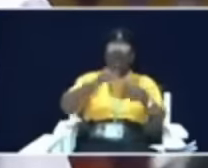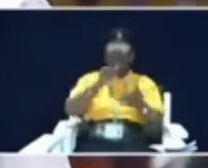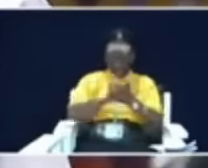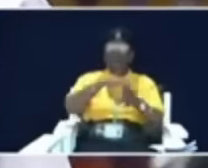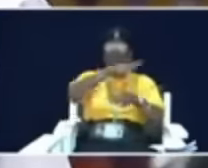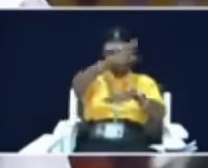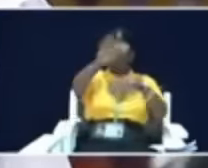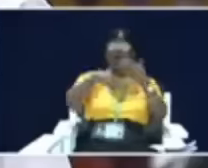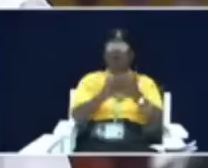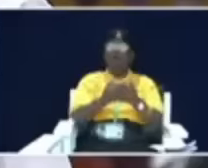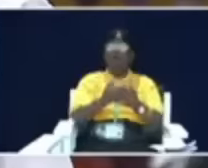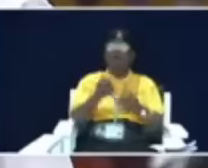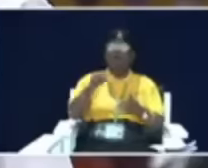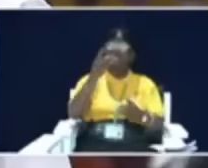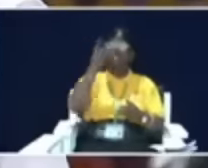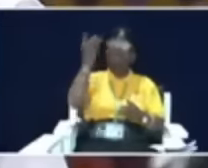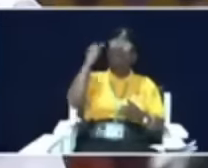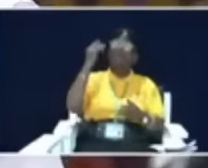become useless.